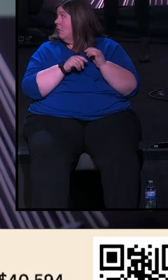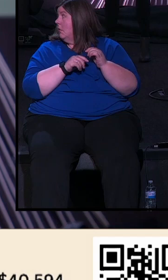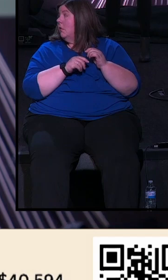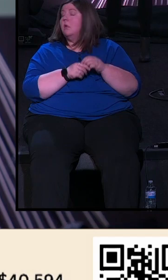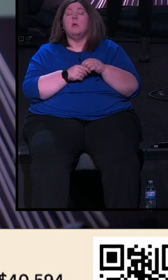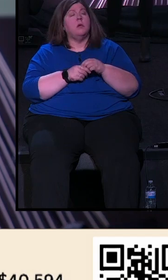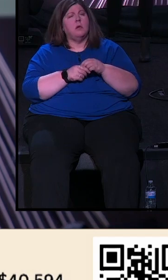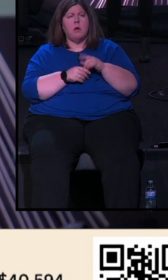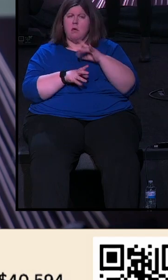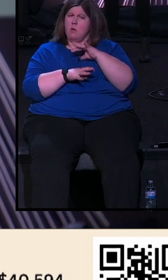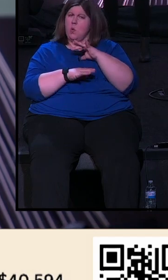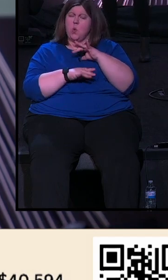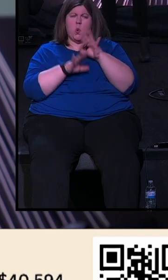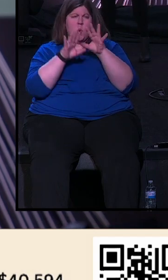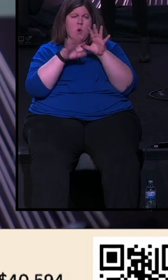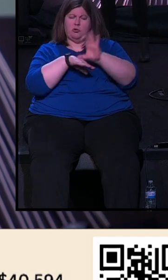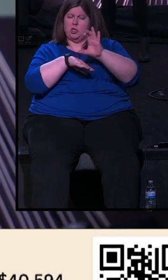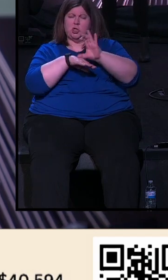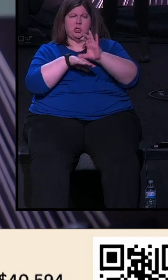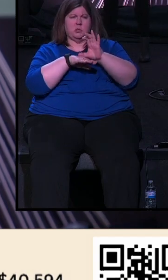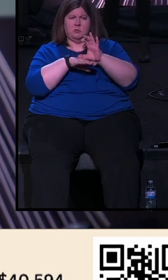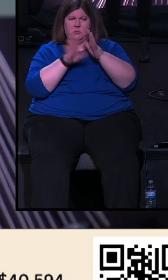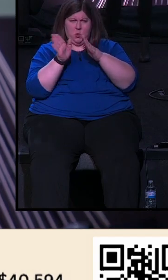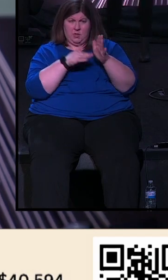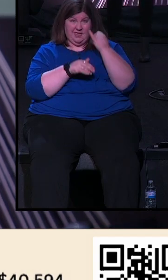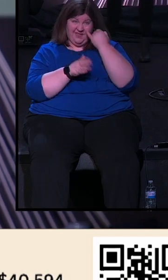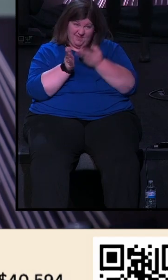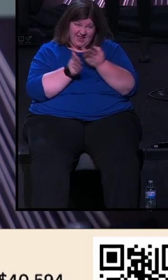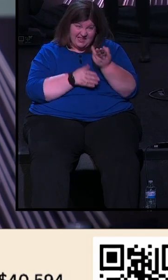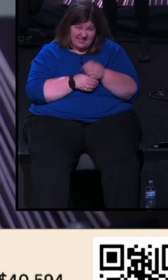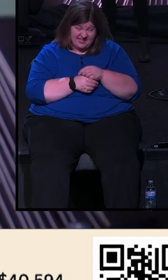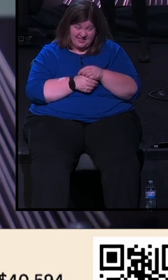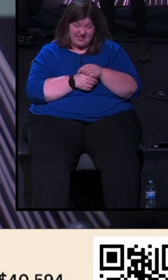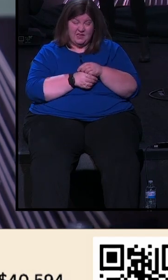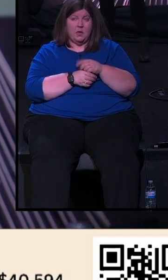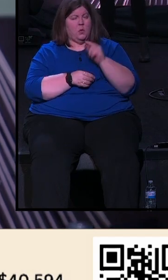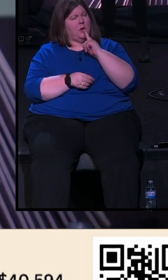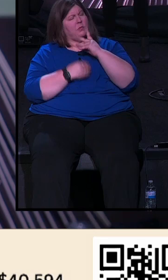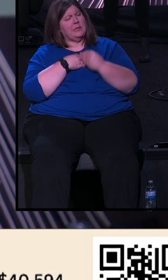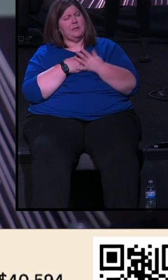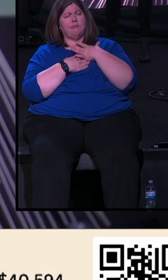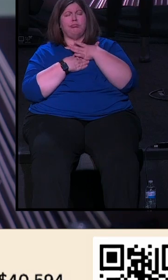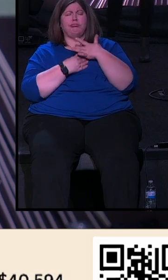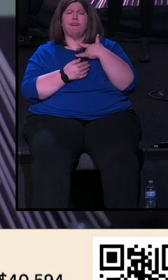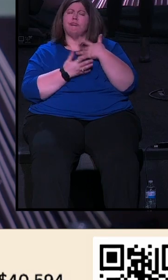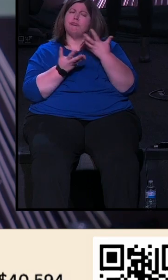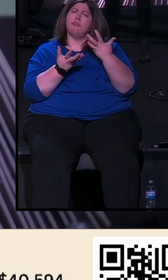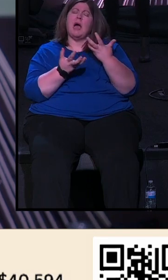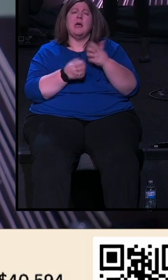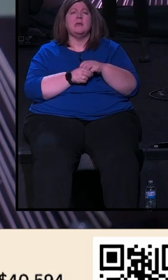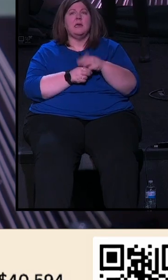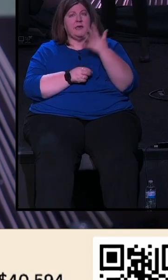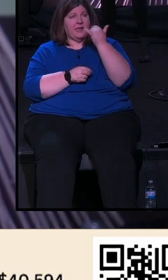We're in a great spot as a church organizationally, but if I'm honest with you, the part that moves me, the part that I desire most, and it's why